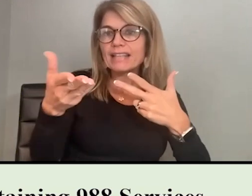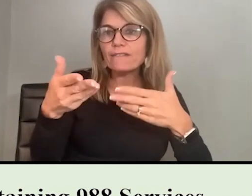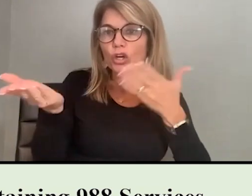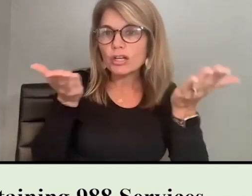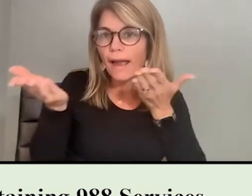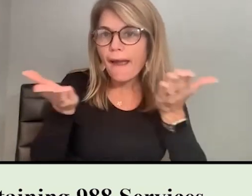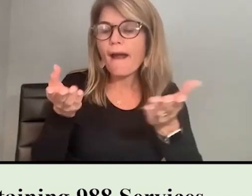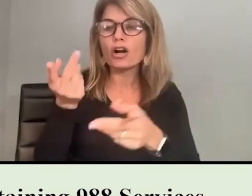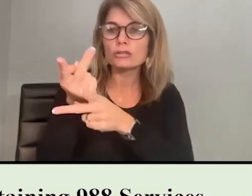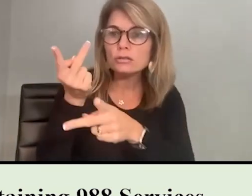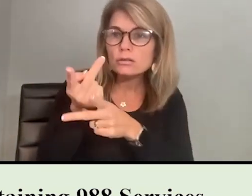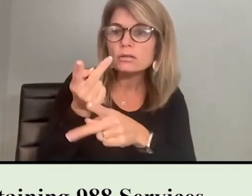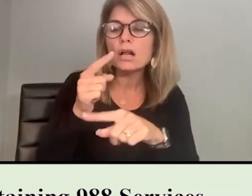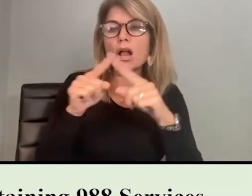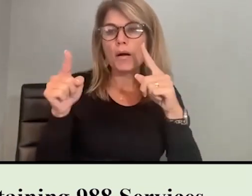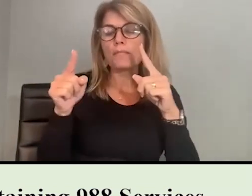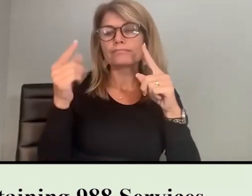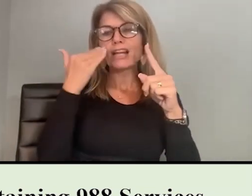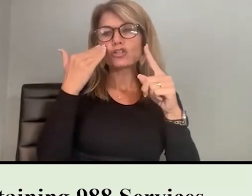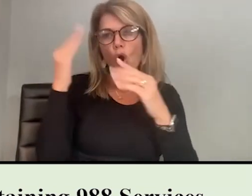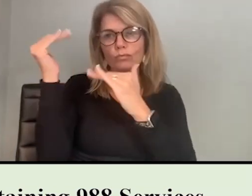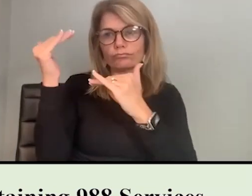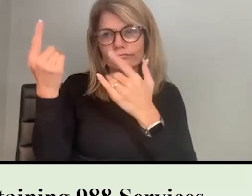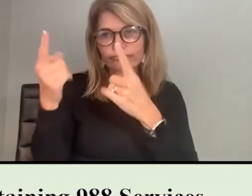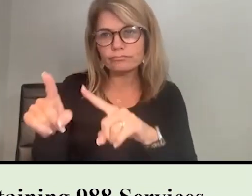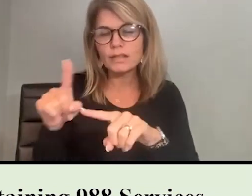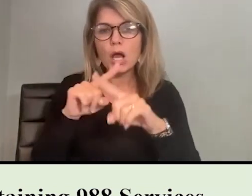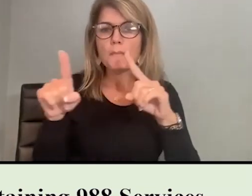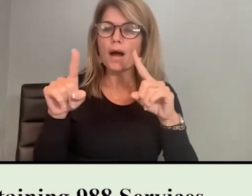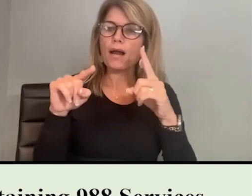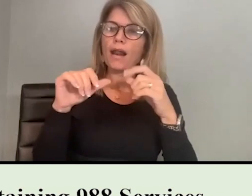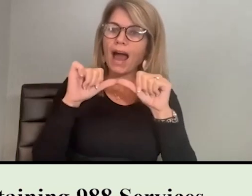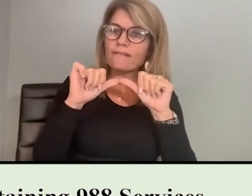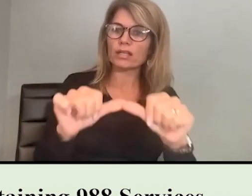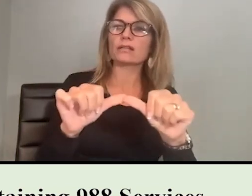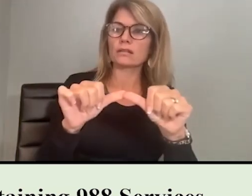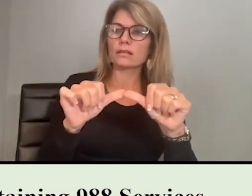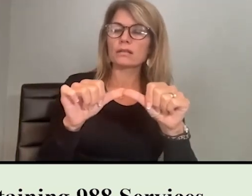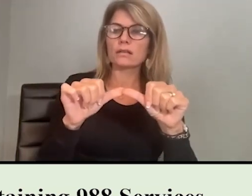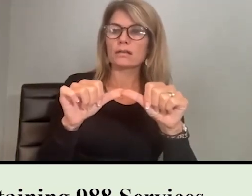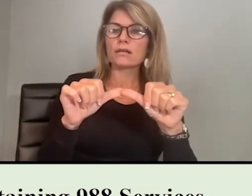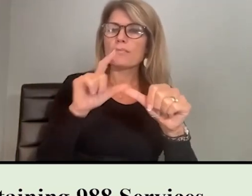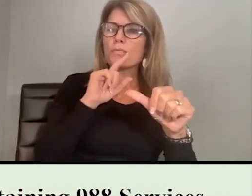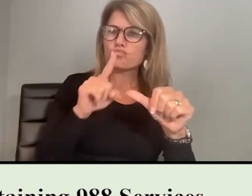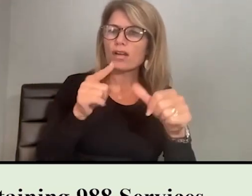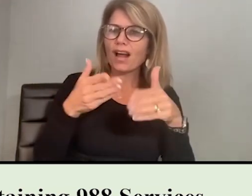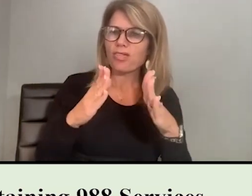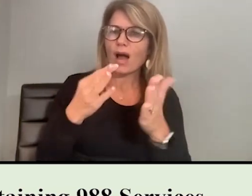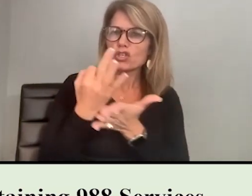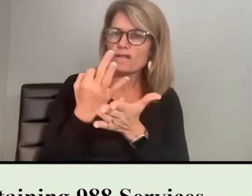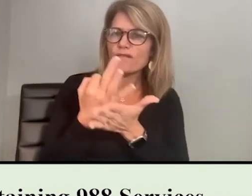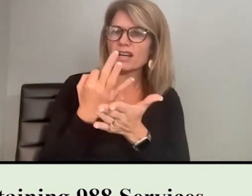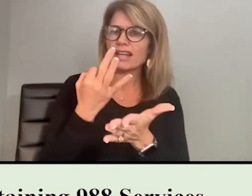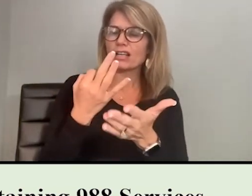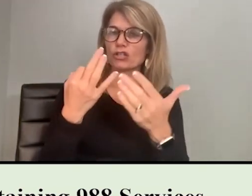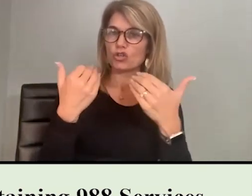care that you're expecting to occur? So in that sustainable format, having this funding has been able to really come back in a very